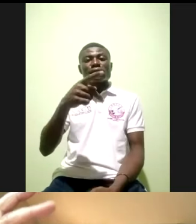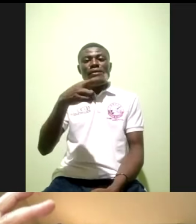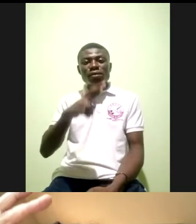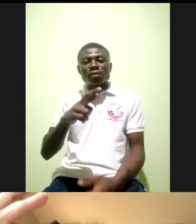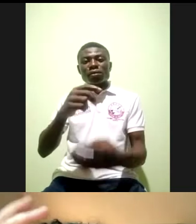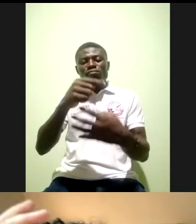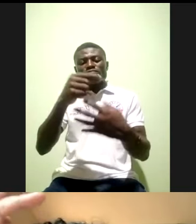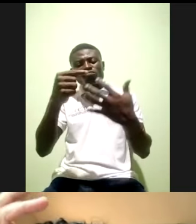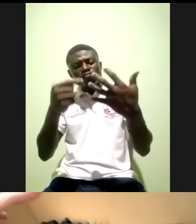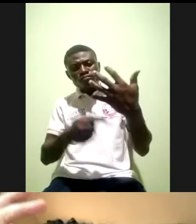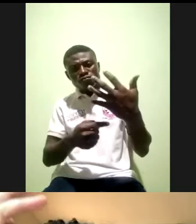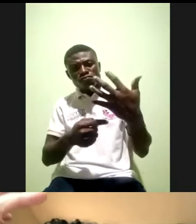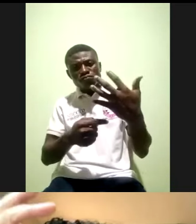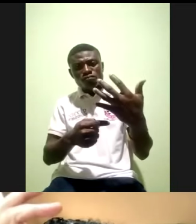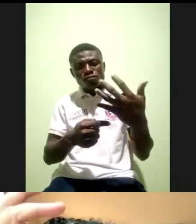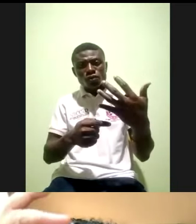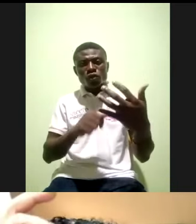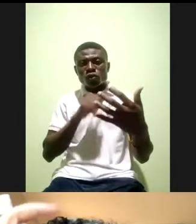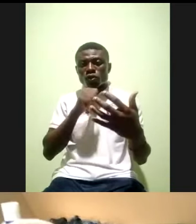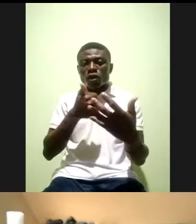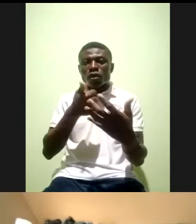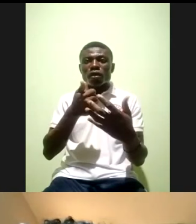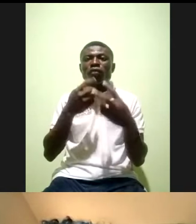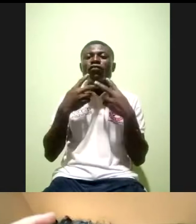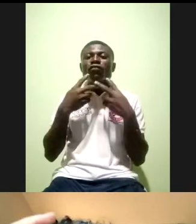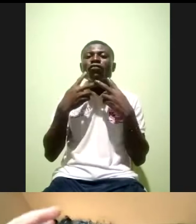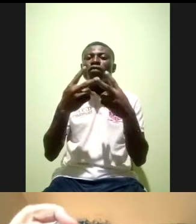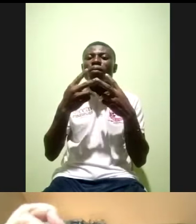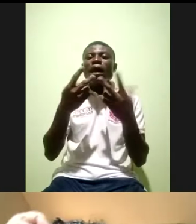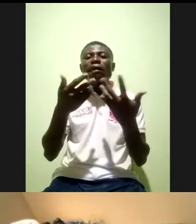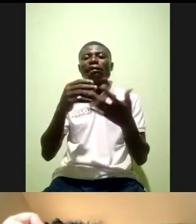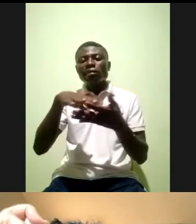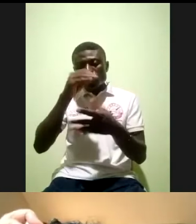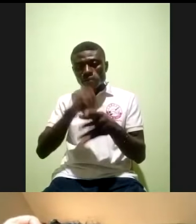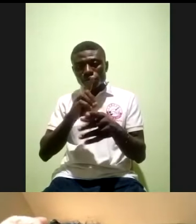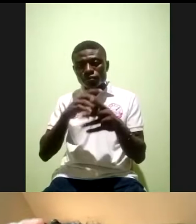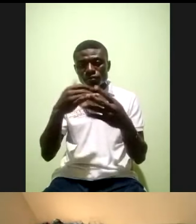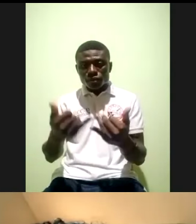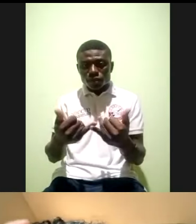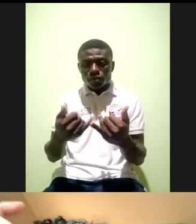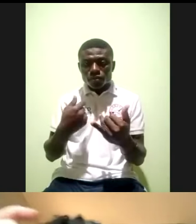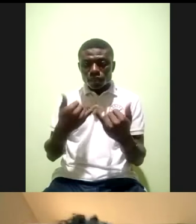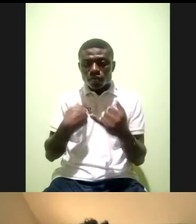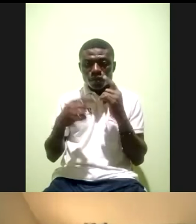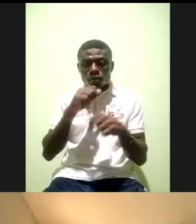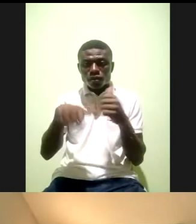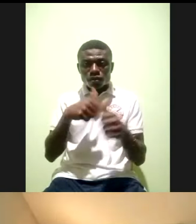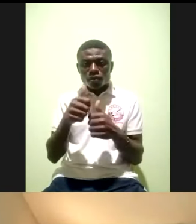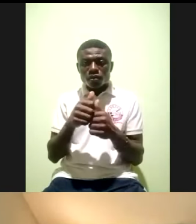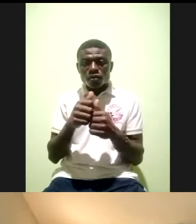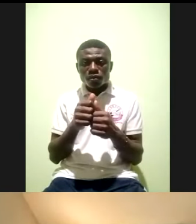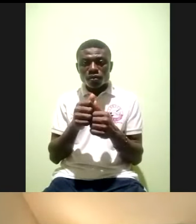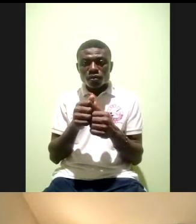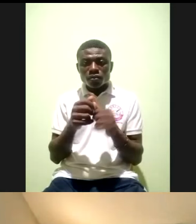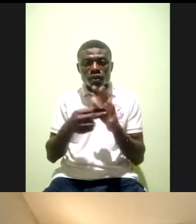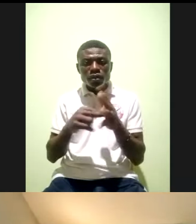dysphasia, as well as non-verbal learning disabilities. Now I'm going to talk about myth